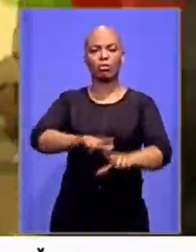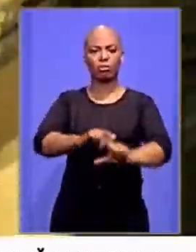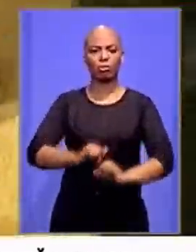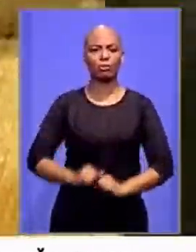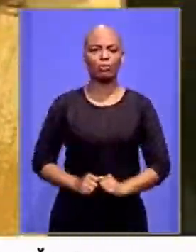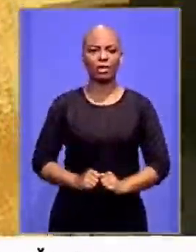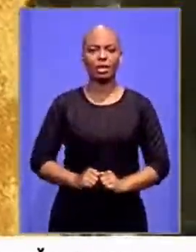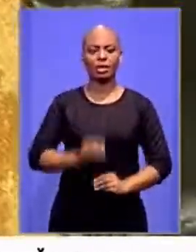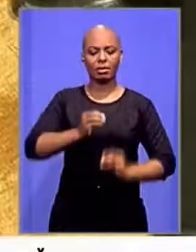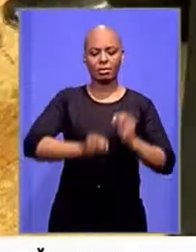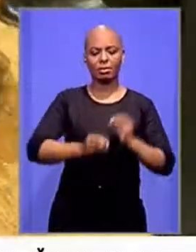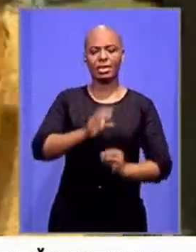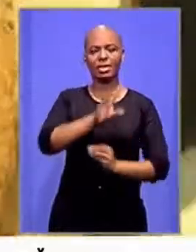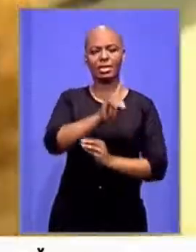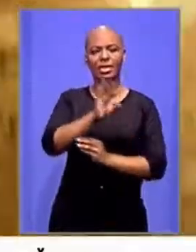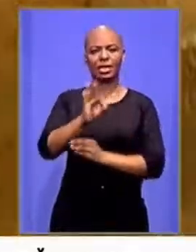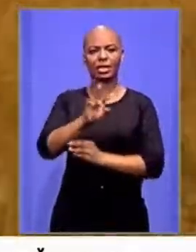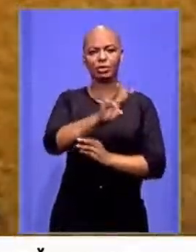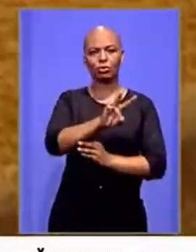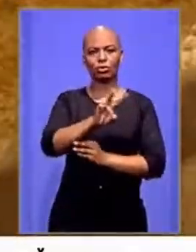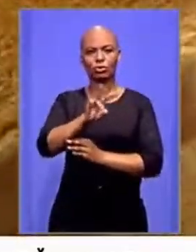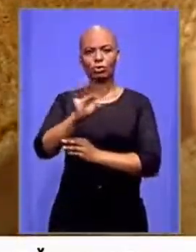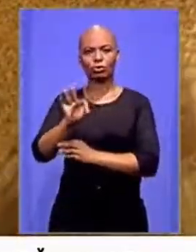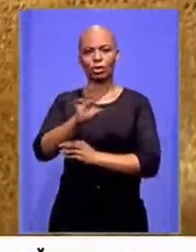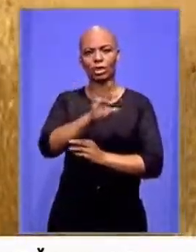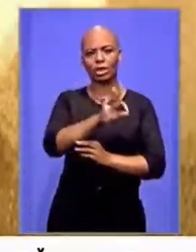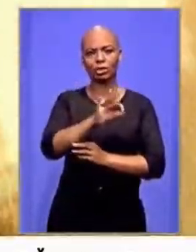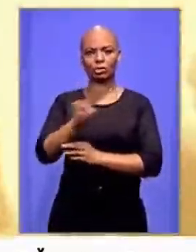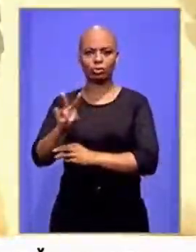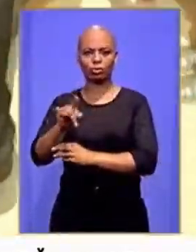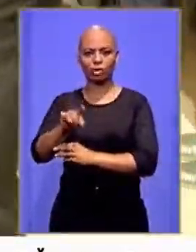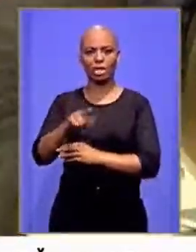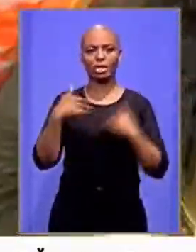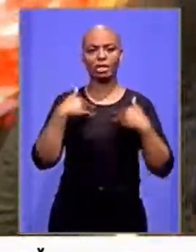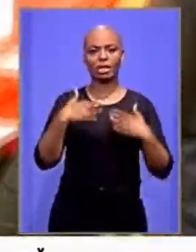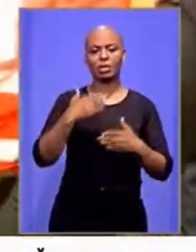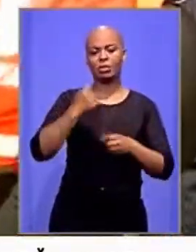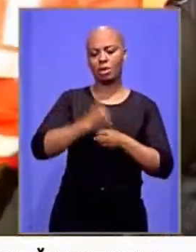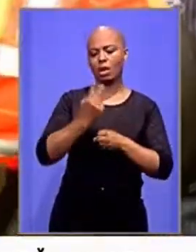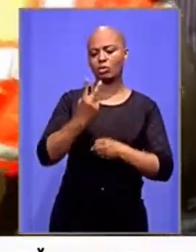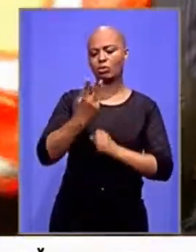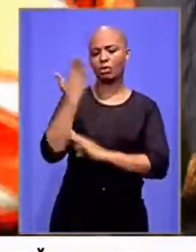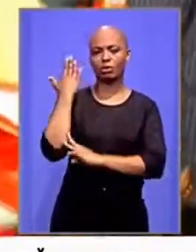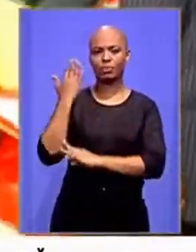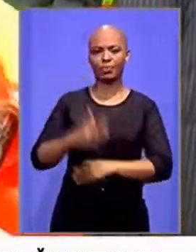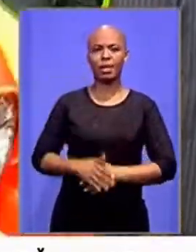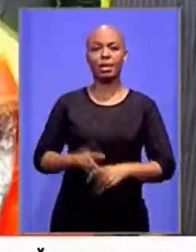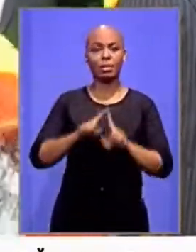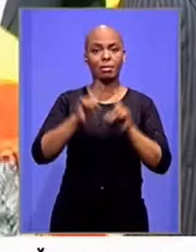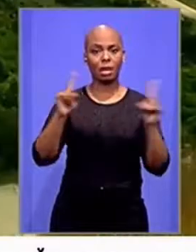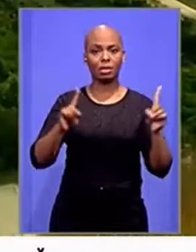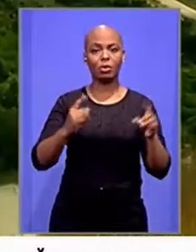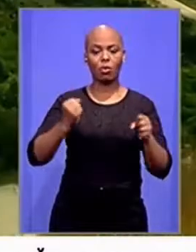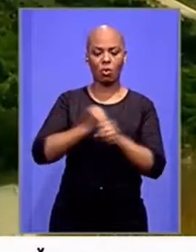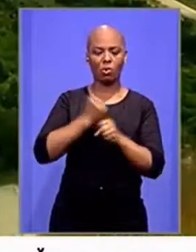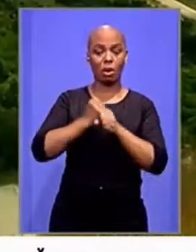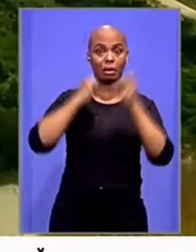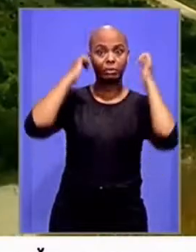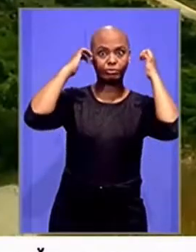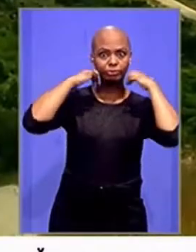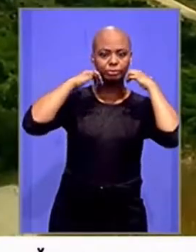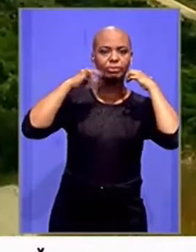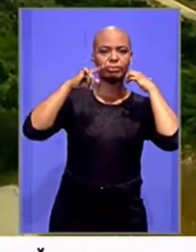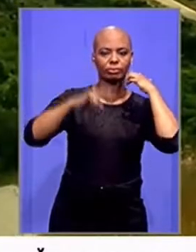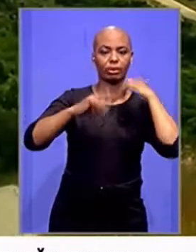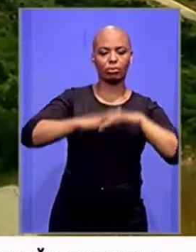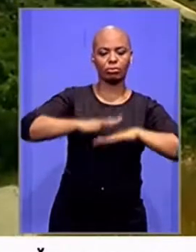ya mmila wa D3232 e thomile mengwageng ye mebedi ya go feta. Le ge go sana le mošomo o montši projekeng ye,